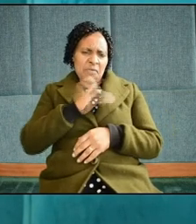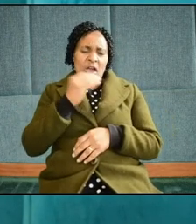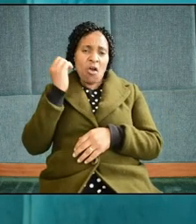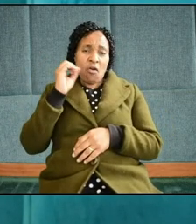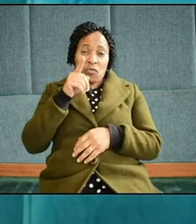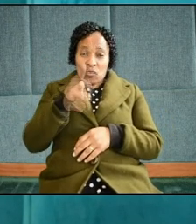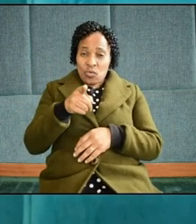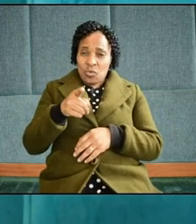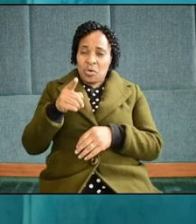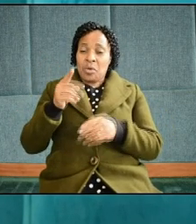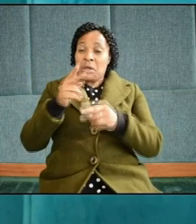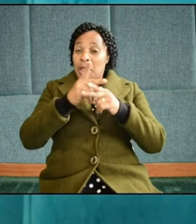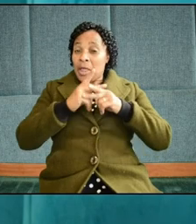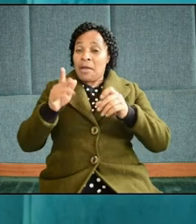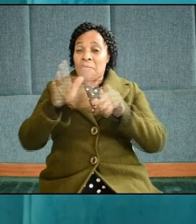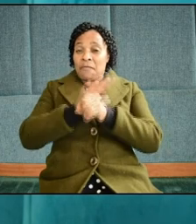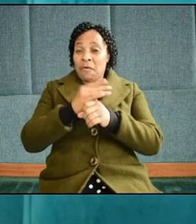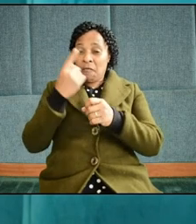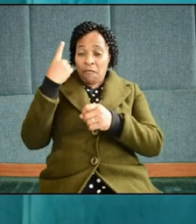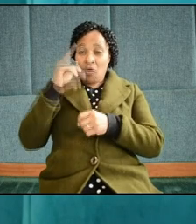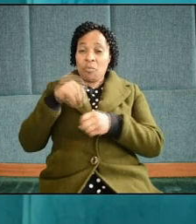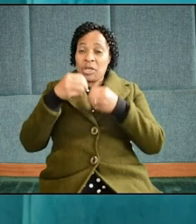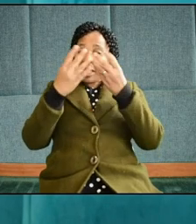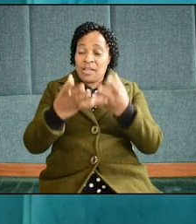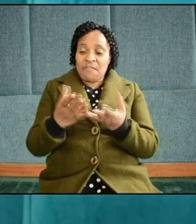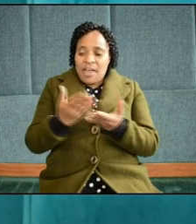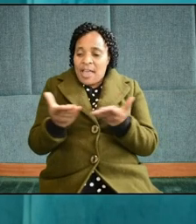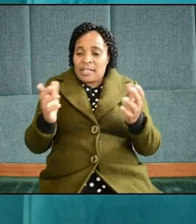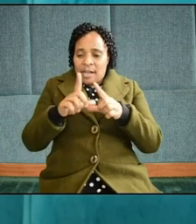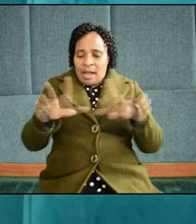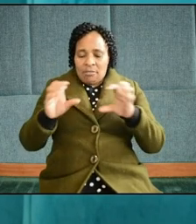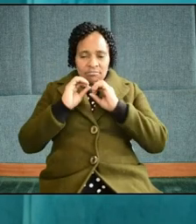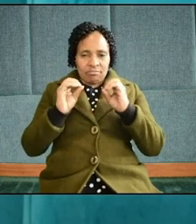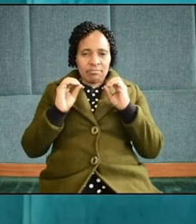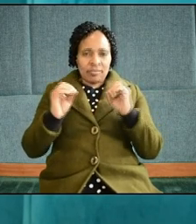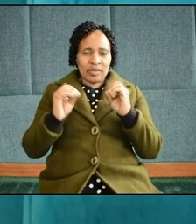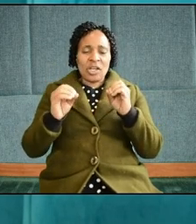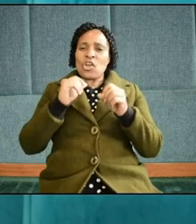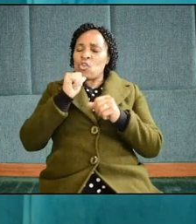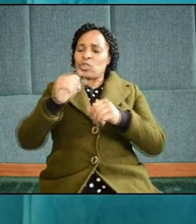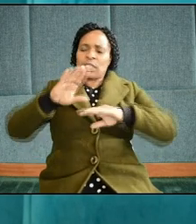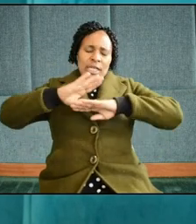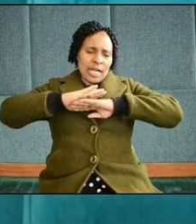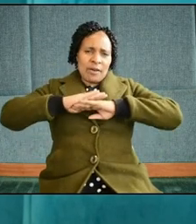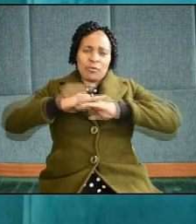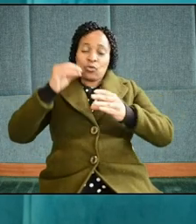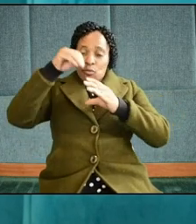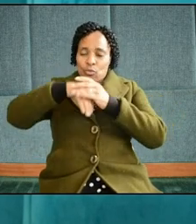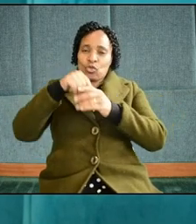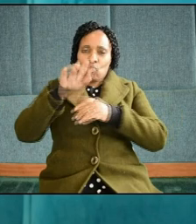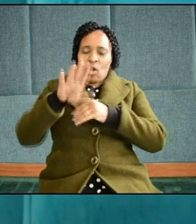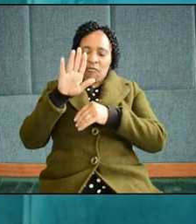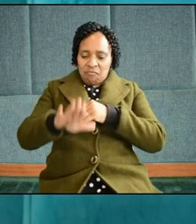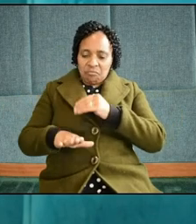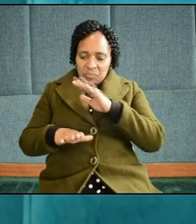not provoke them to war, for I will not give you any of their land, not even enough to put your foot